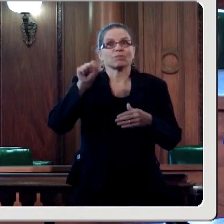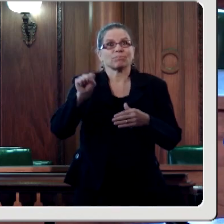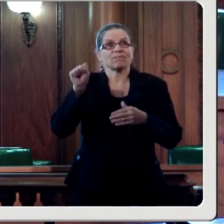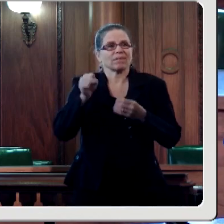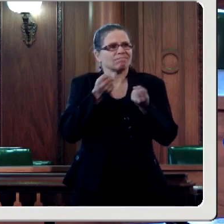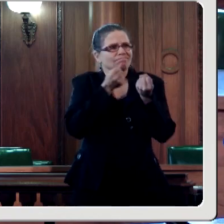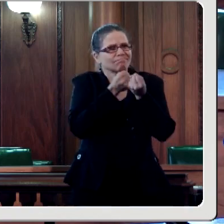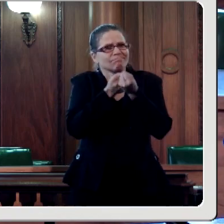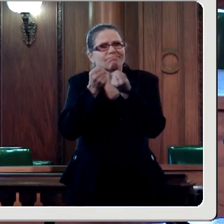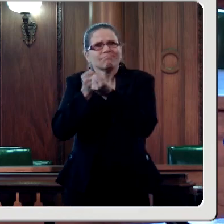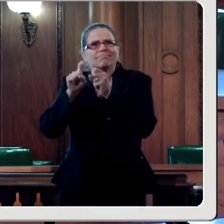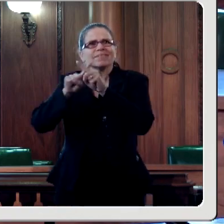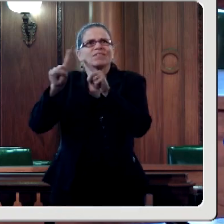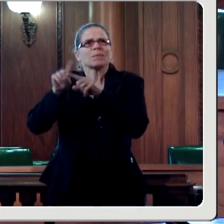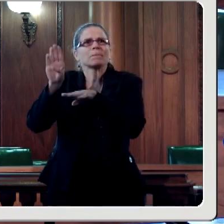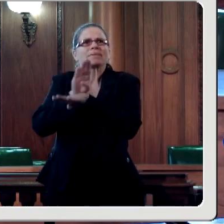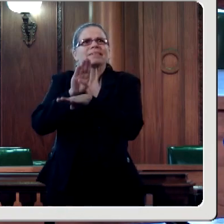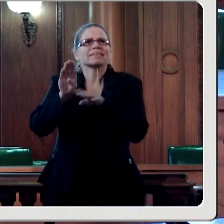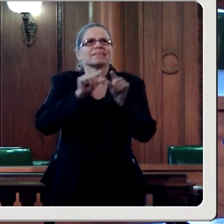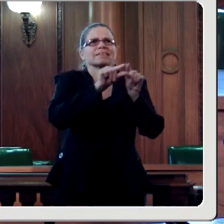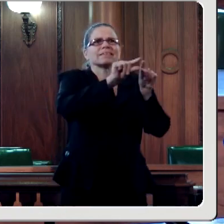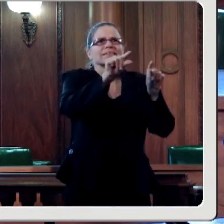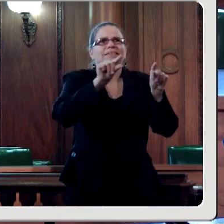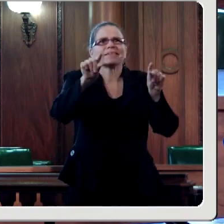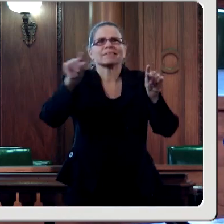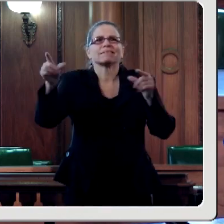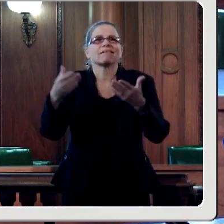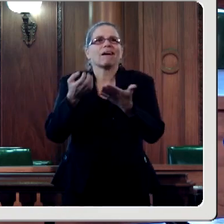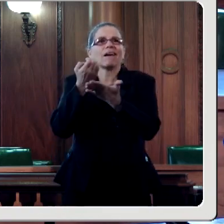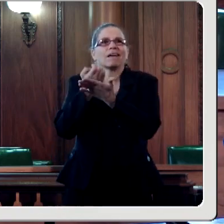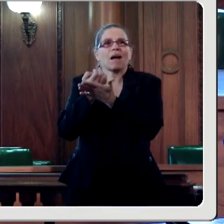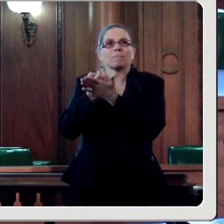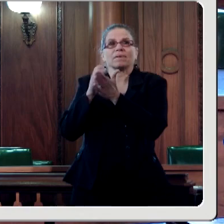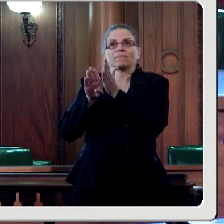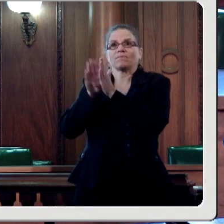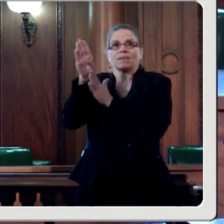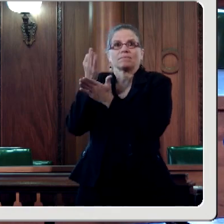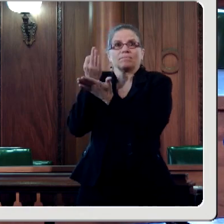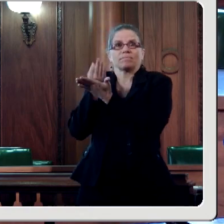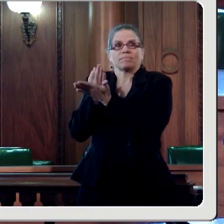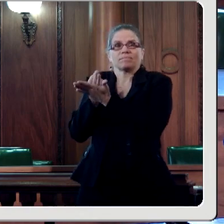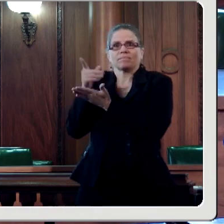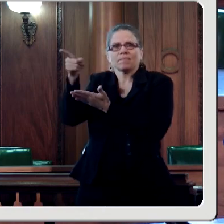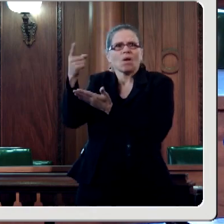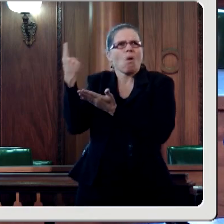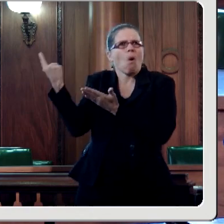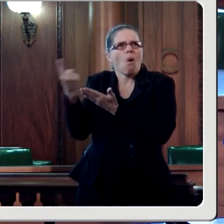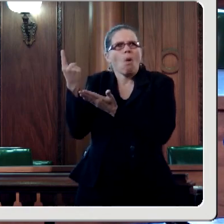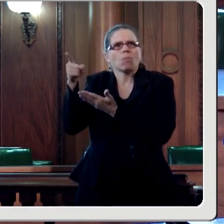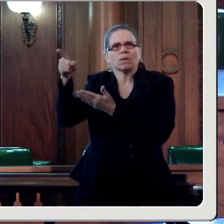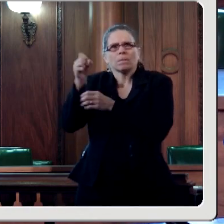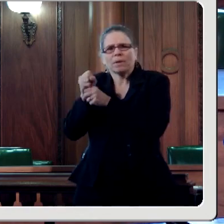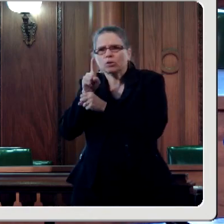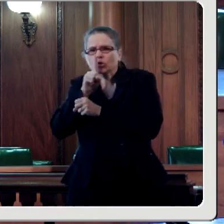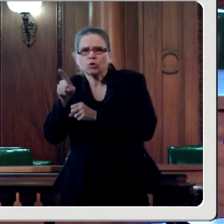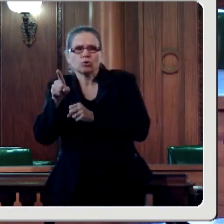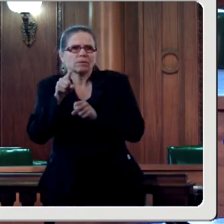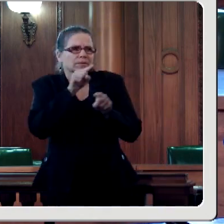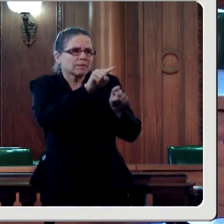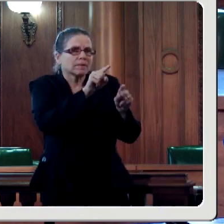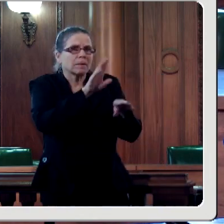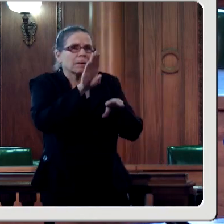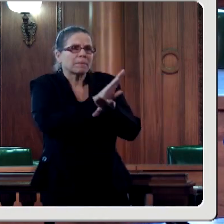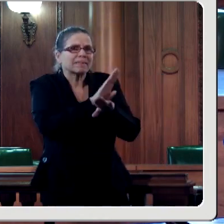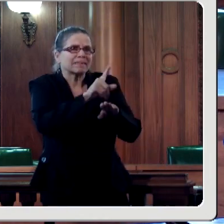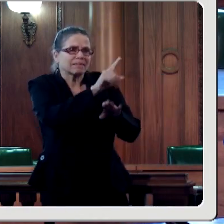Chief Development Officer Tim Sheehan and the team and I, we continue to work to try to stabilize our existing business in the